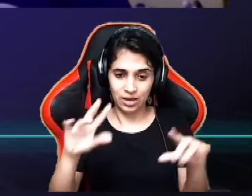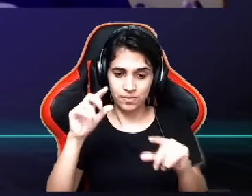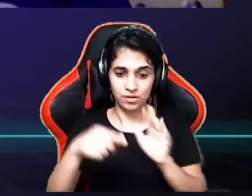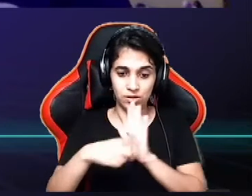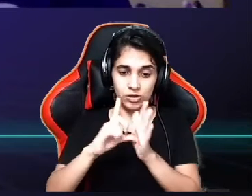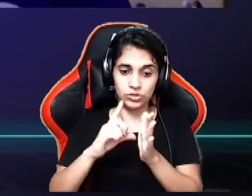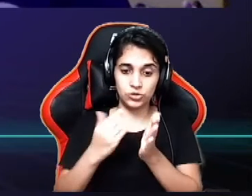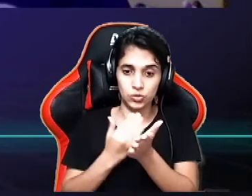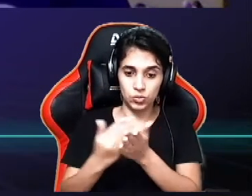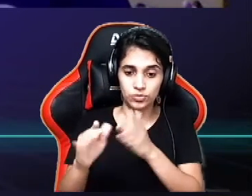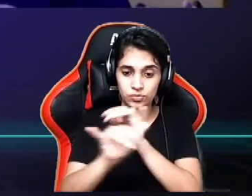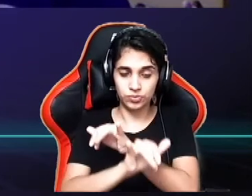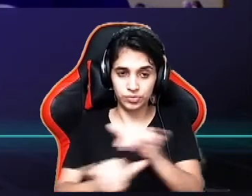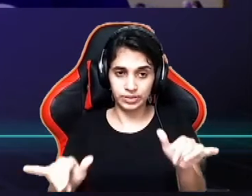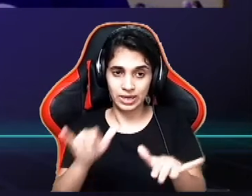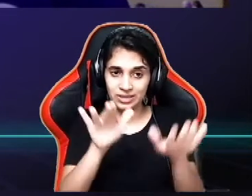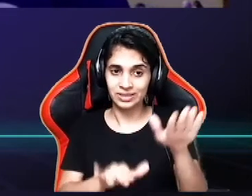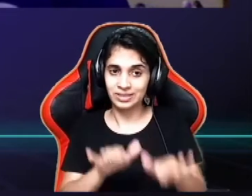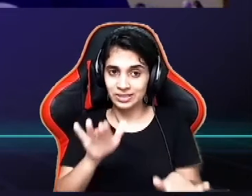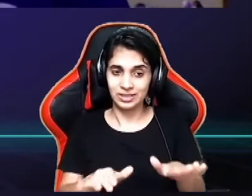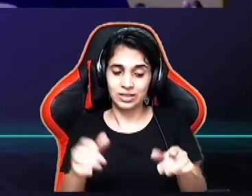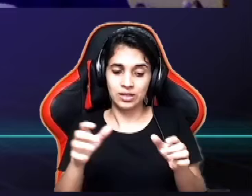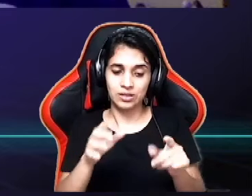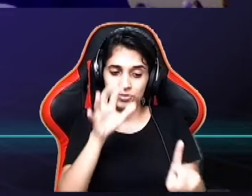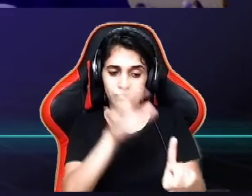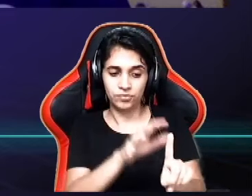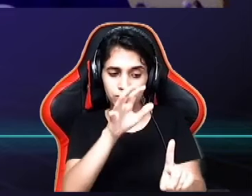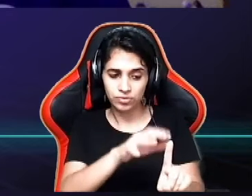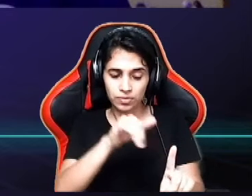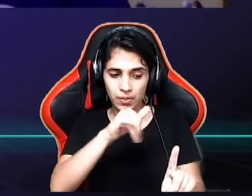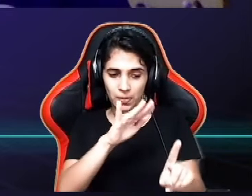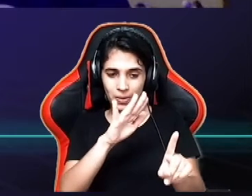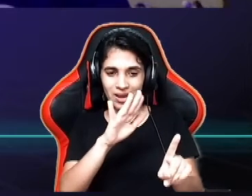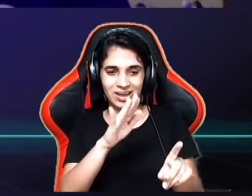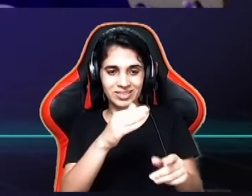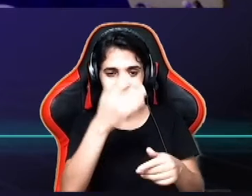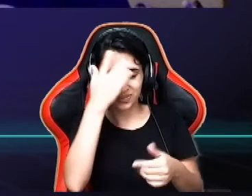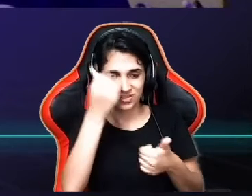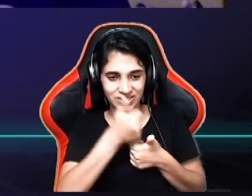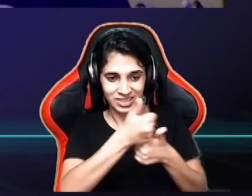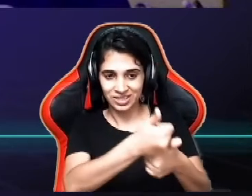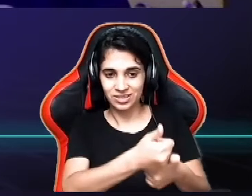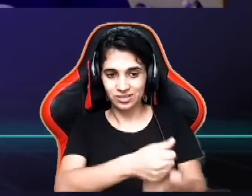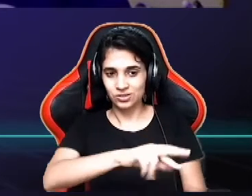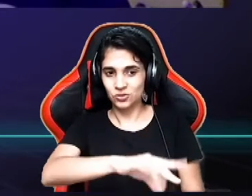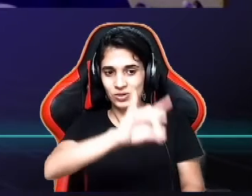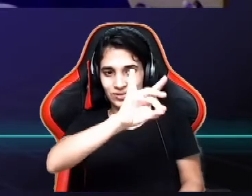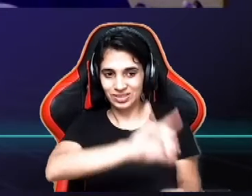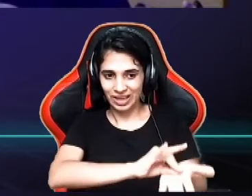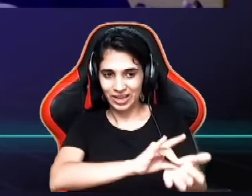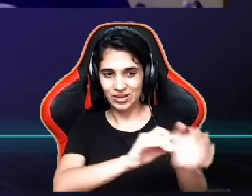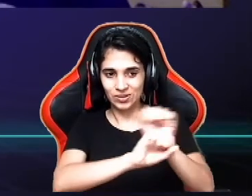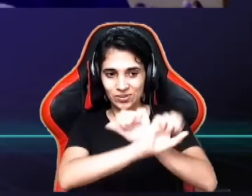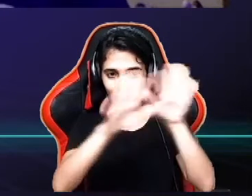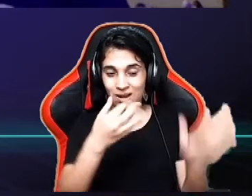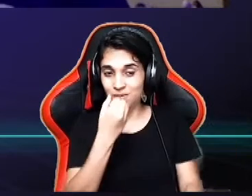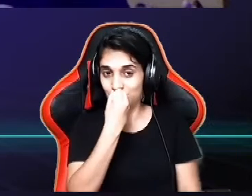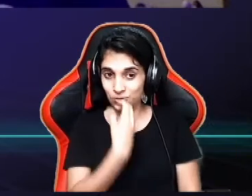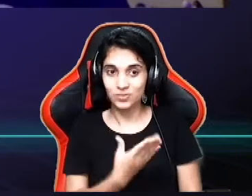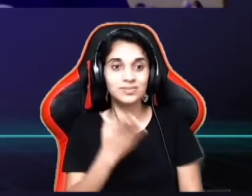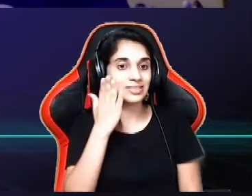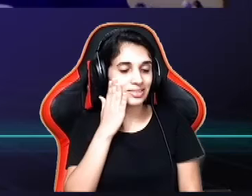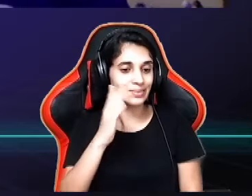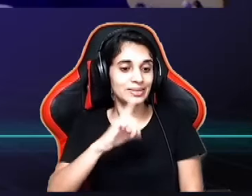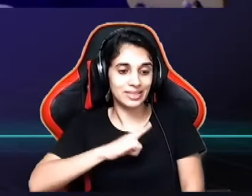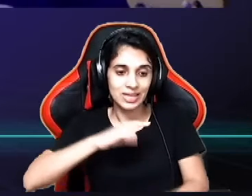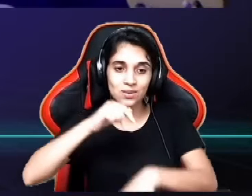out before you start a campaign, knowing that the biggest influencers who have the highest figures are not always